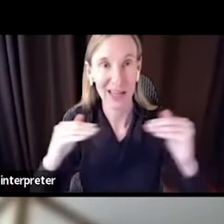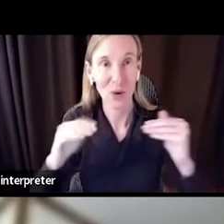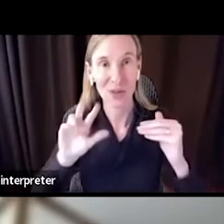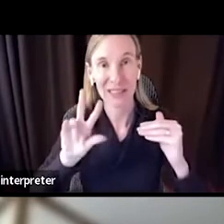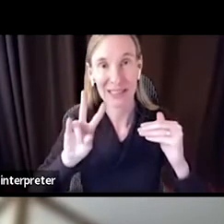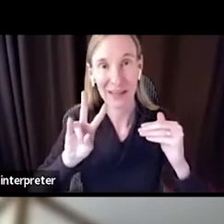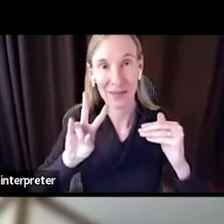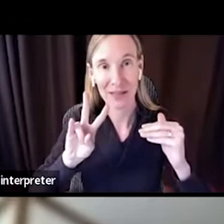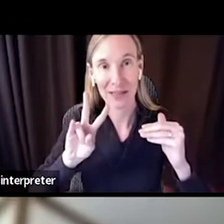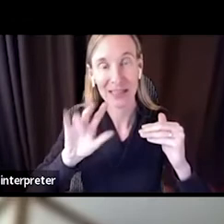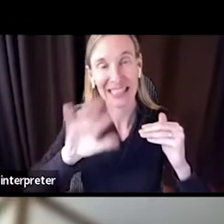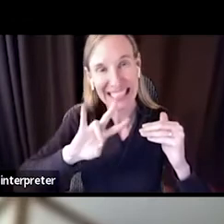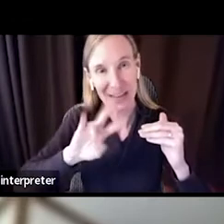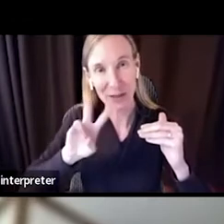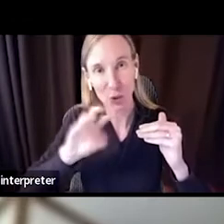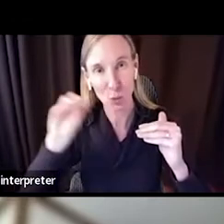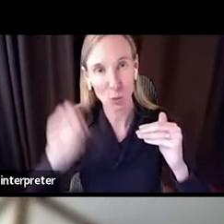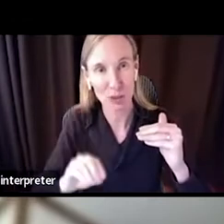72%.